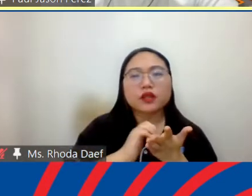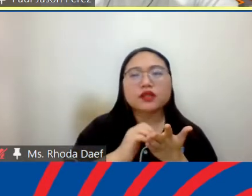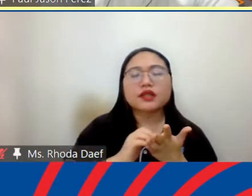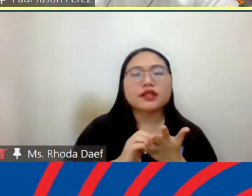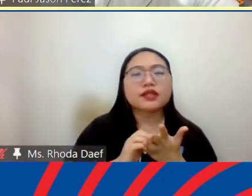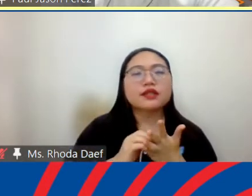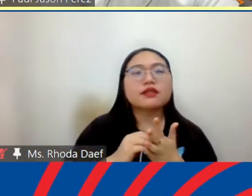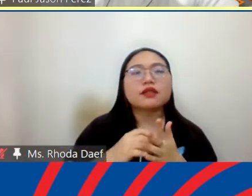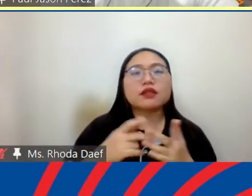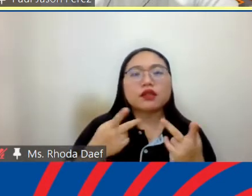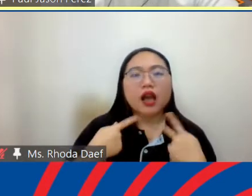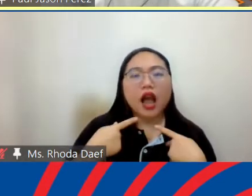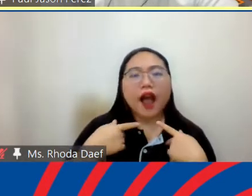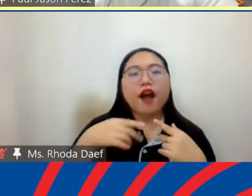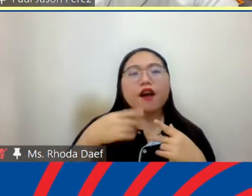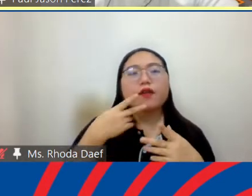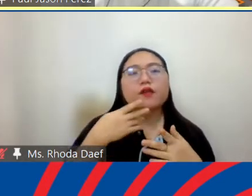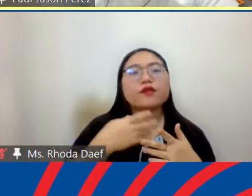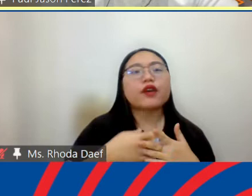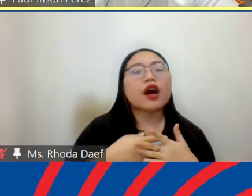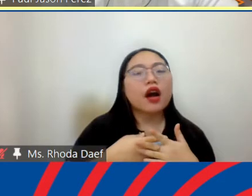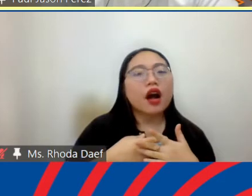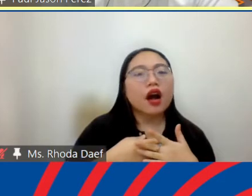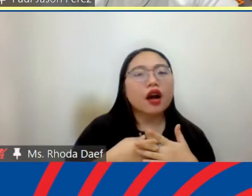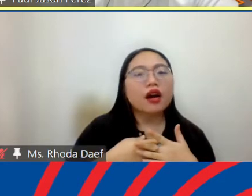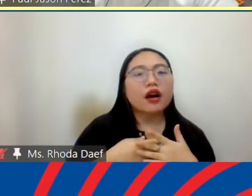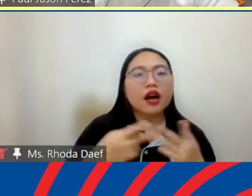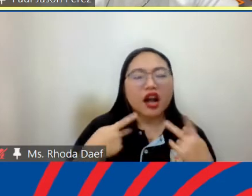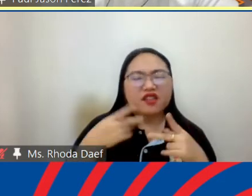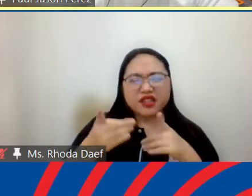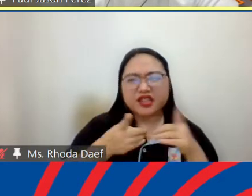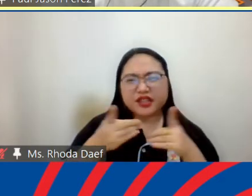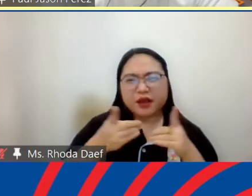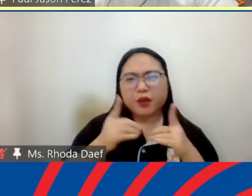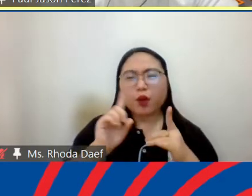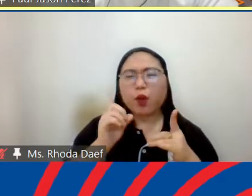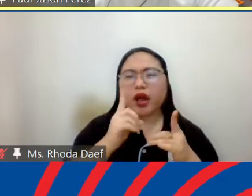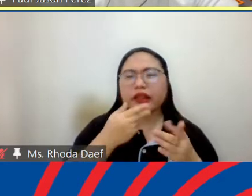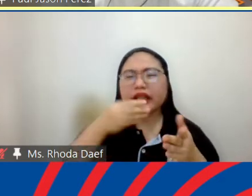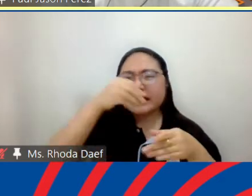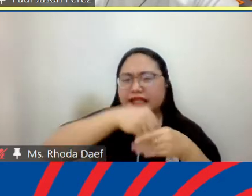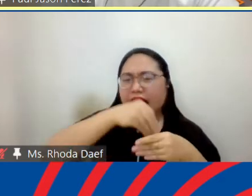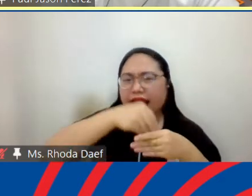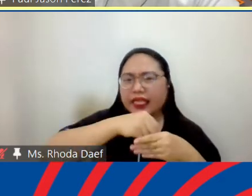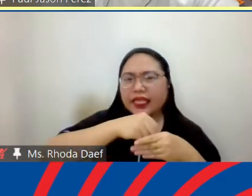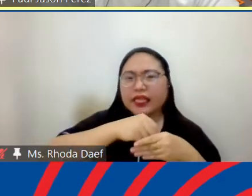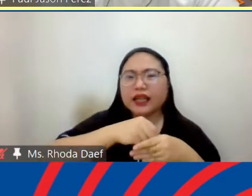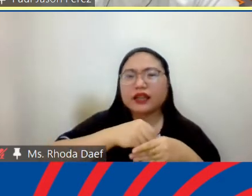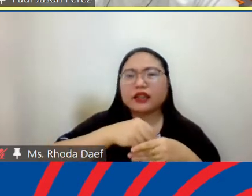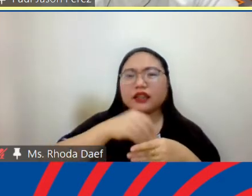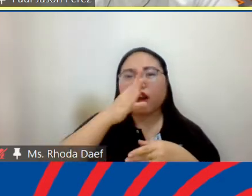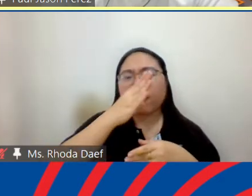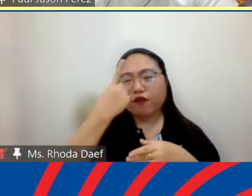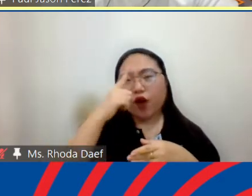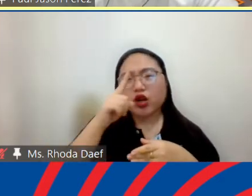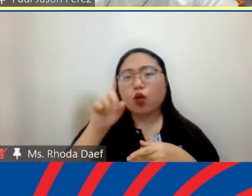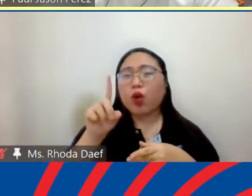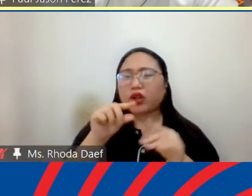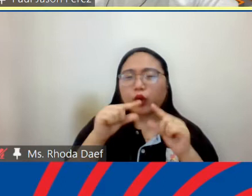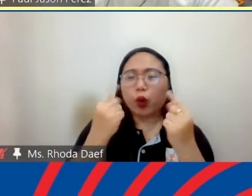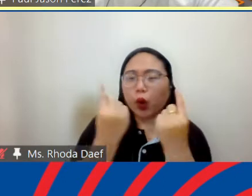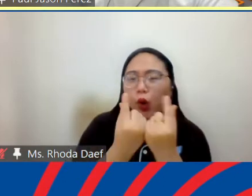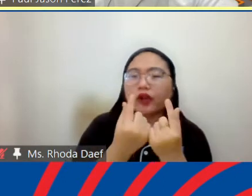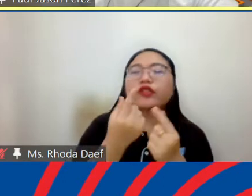there is a README file describing the contents of that folder, or for a cluster of files